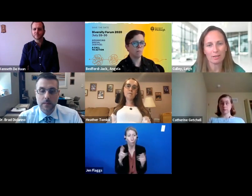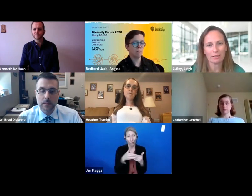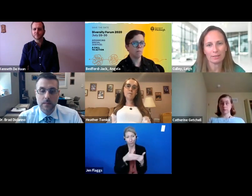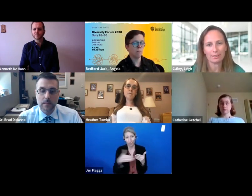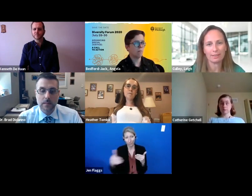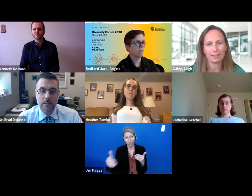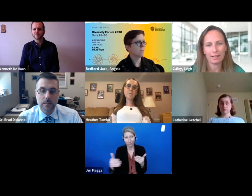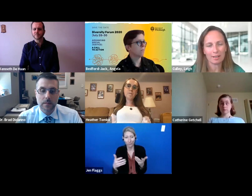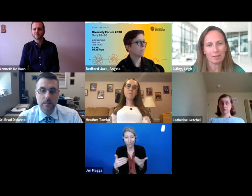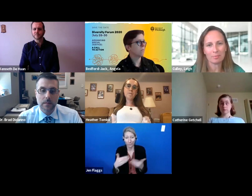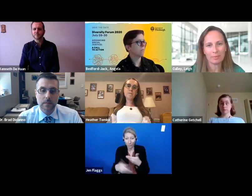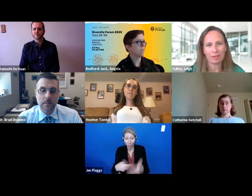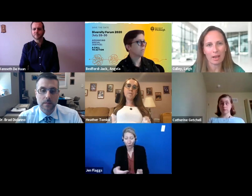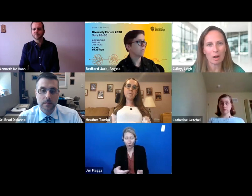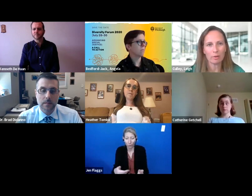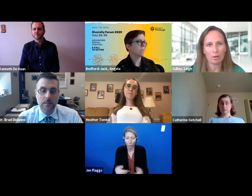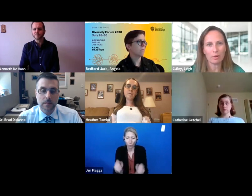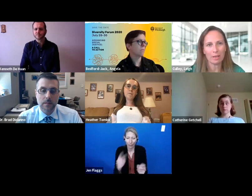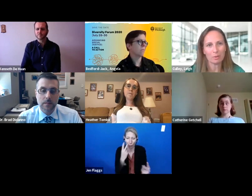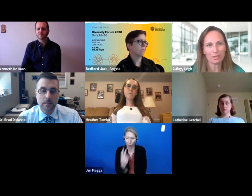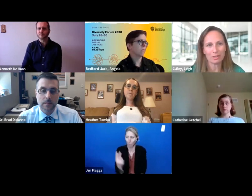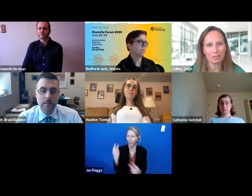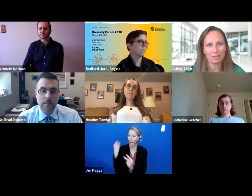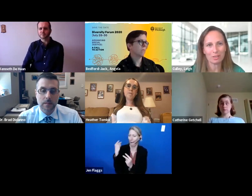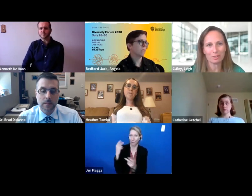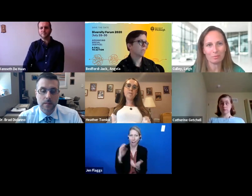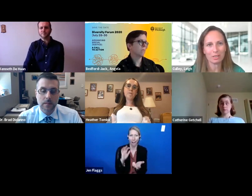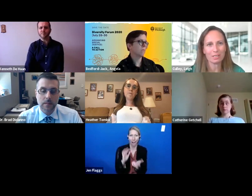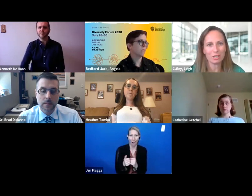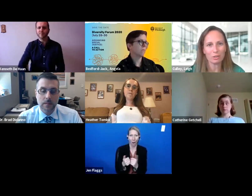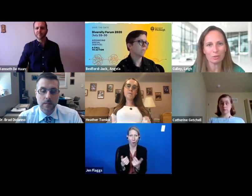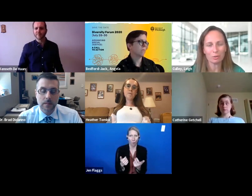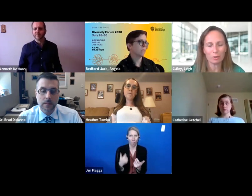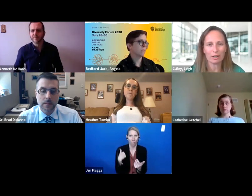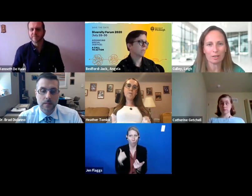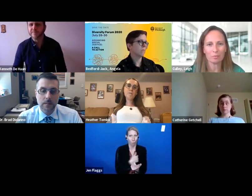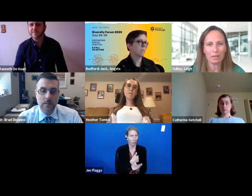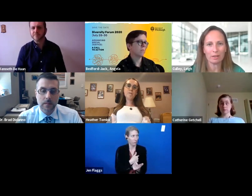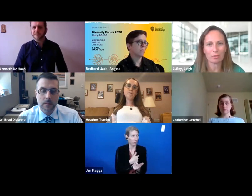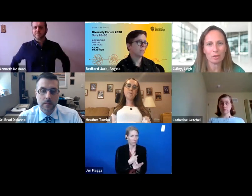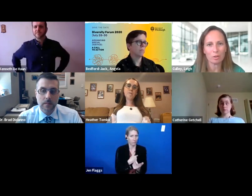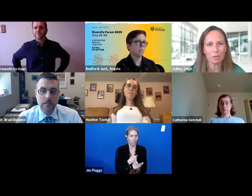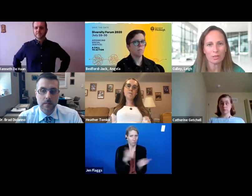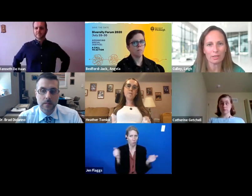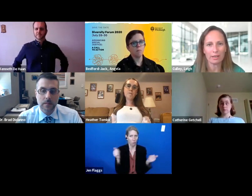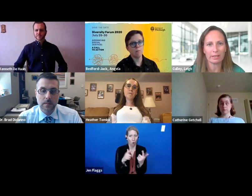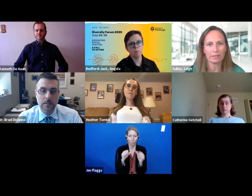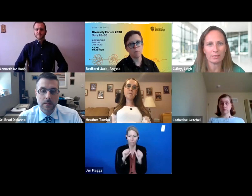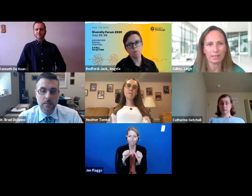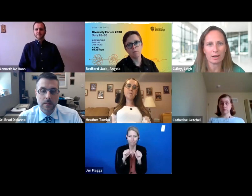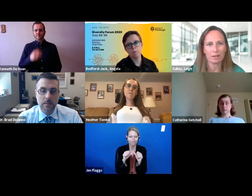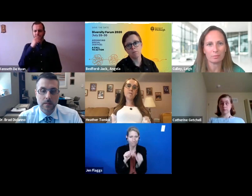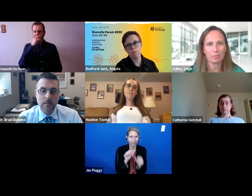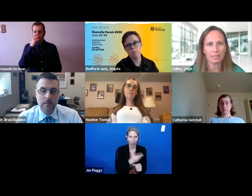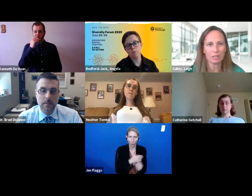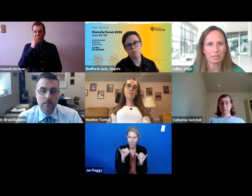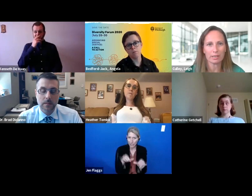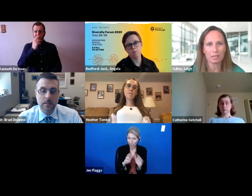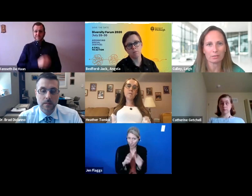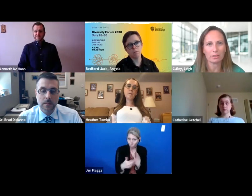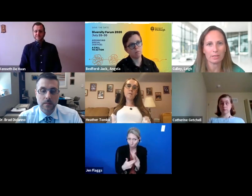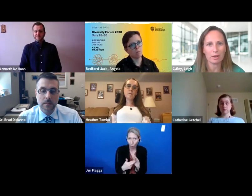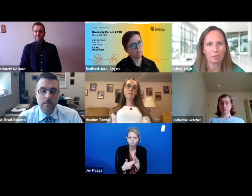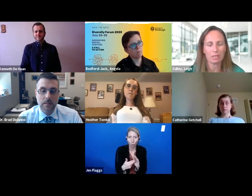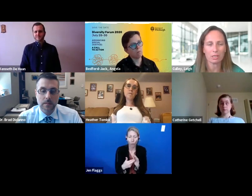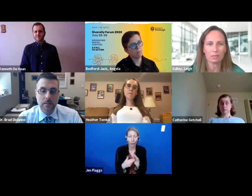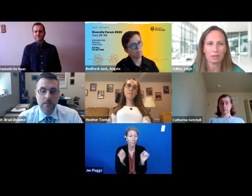back on how we've all been able to continue in our roles and potentially, as